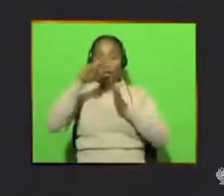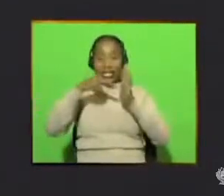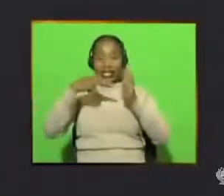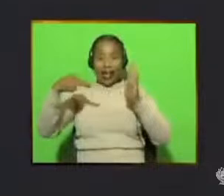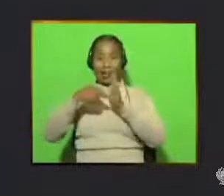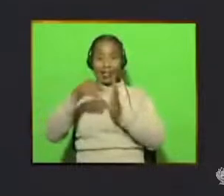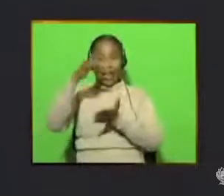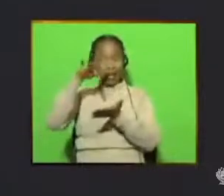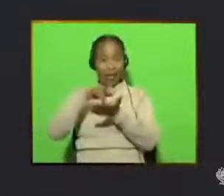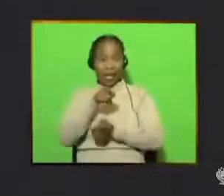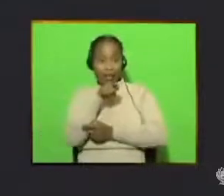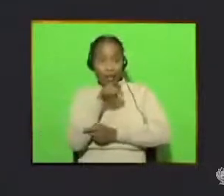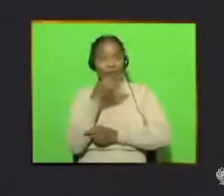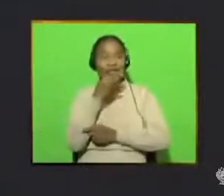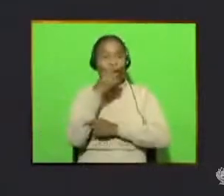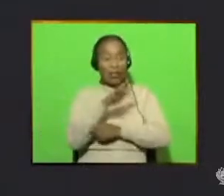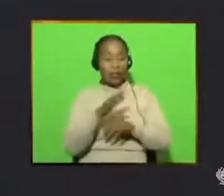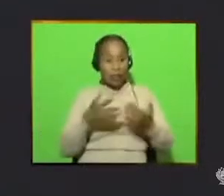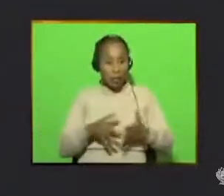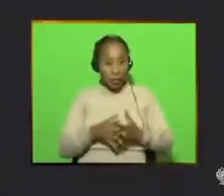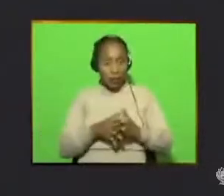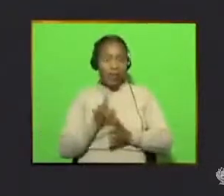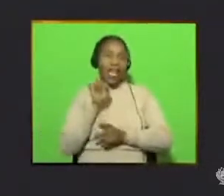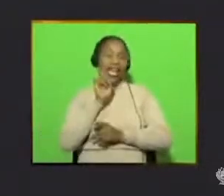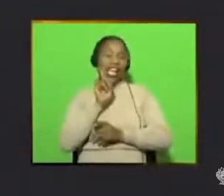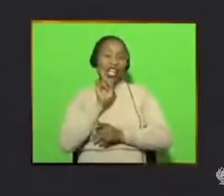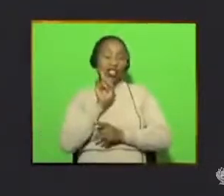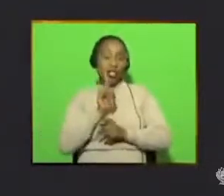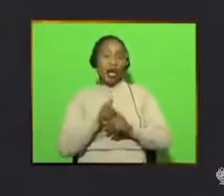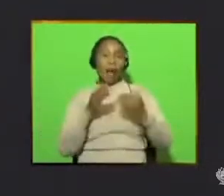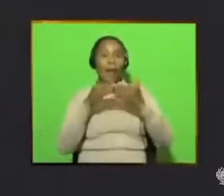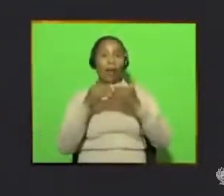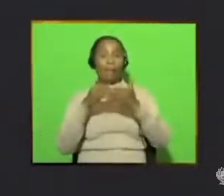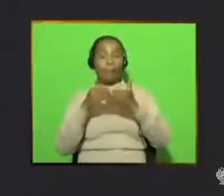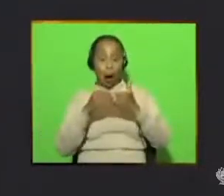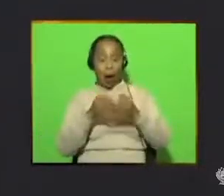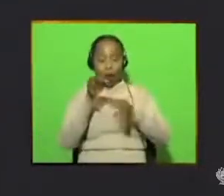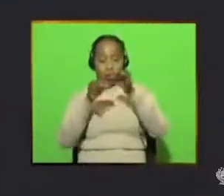said that each and every member of Parliament